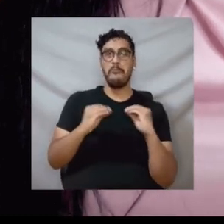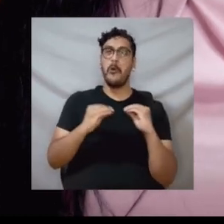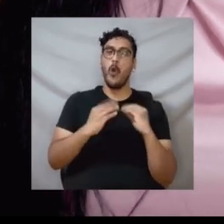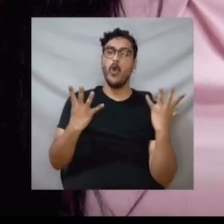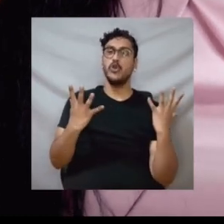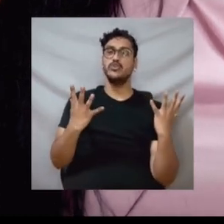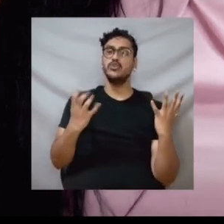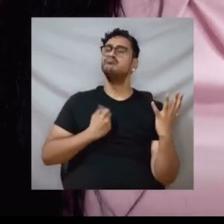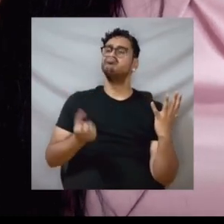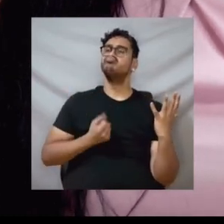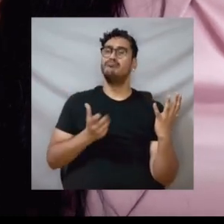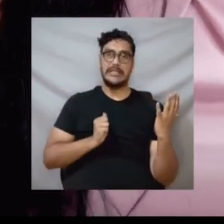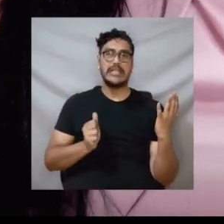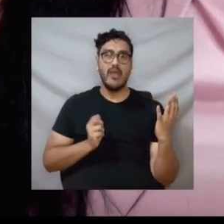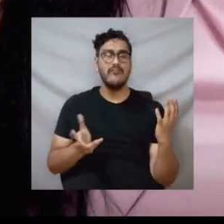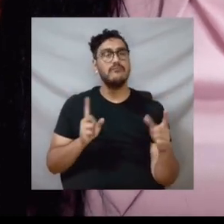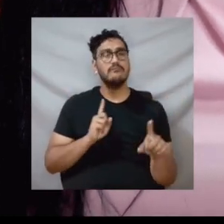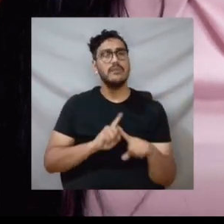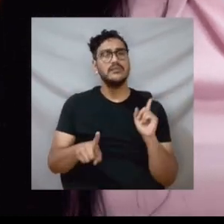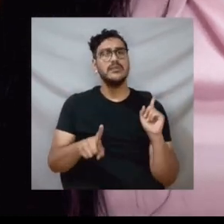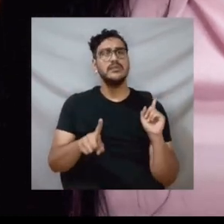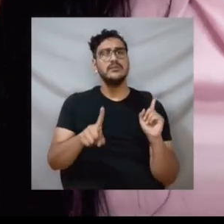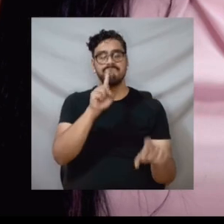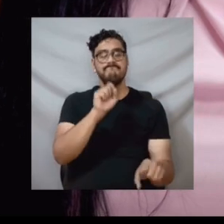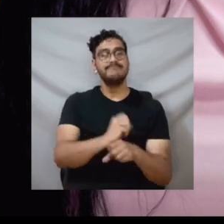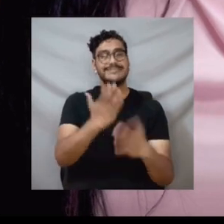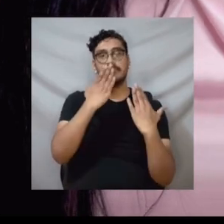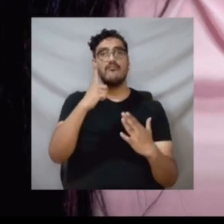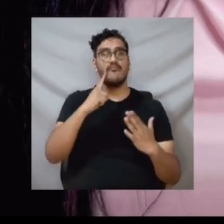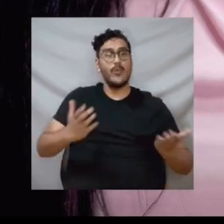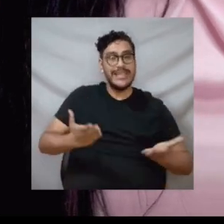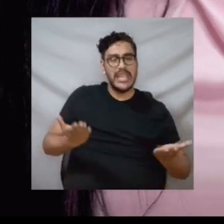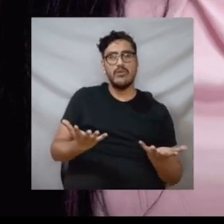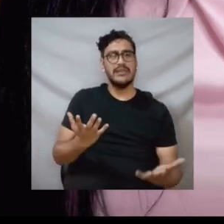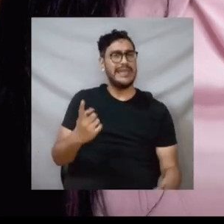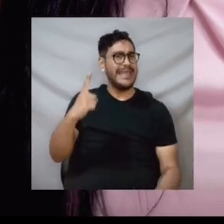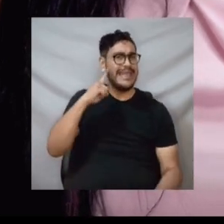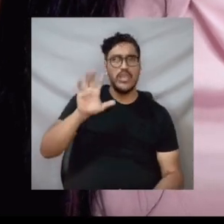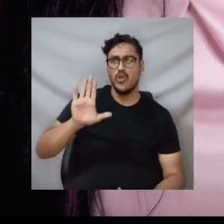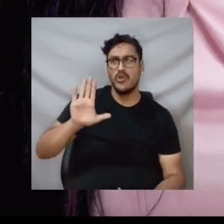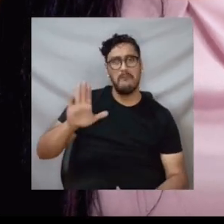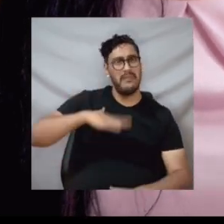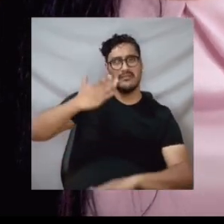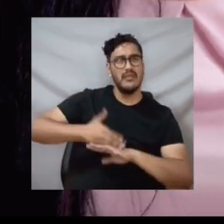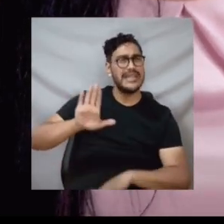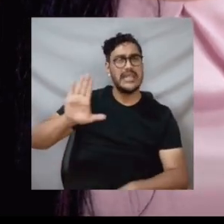head kind of guy, but I'm very thankful to be here and just to hear what he had said, it's just,